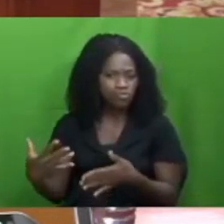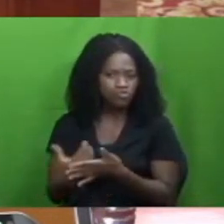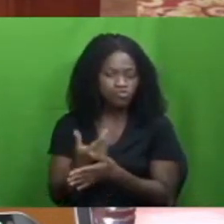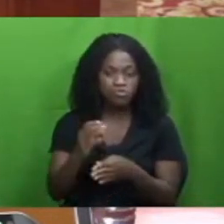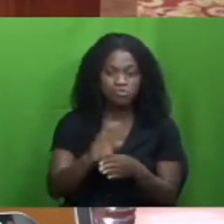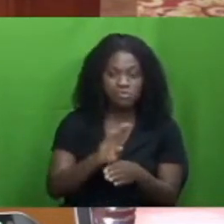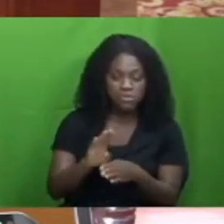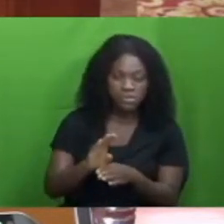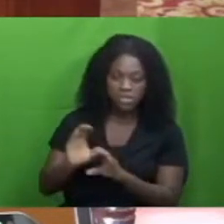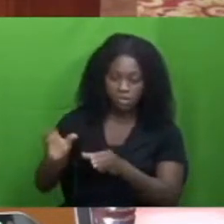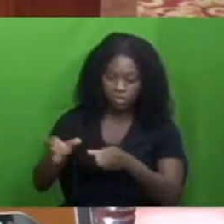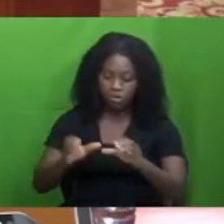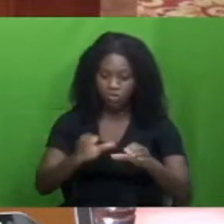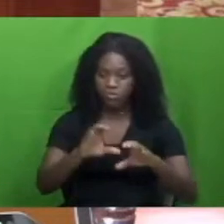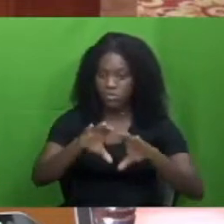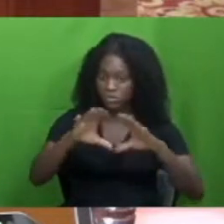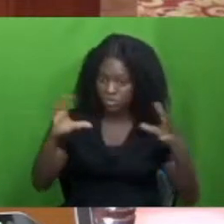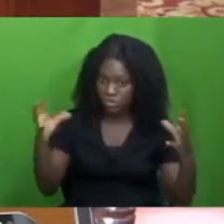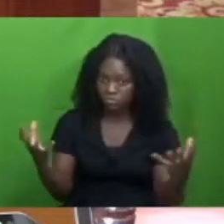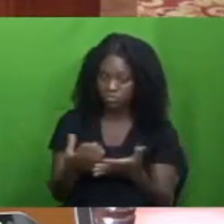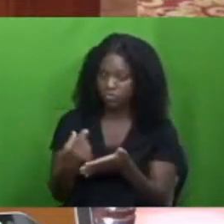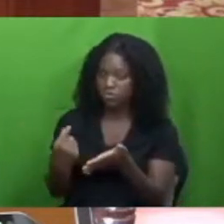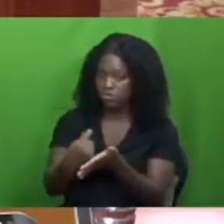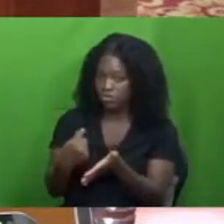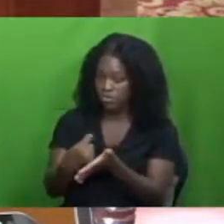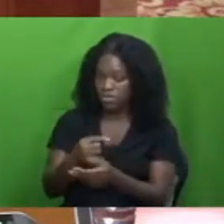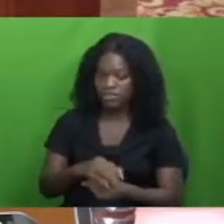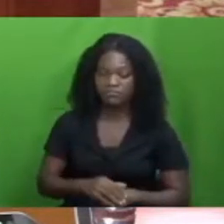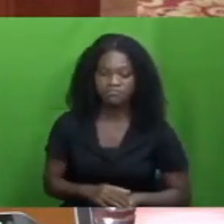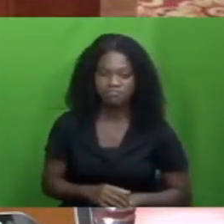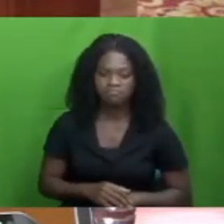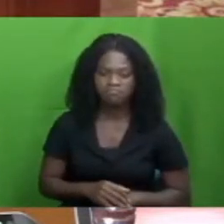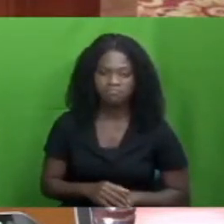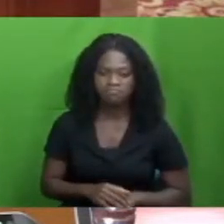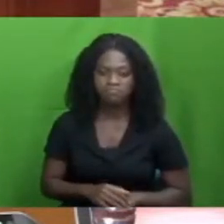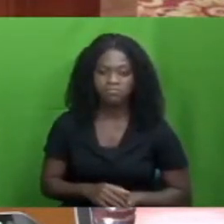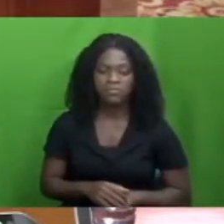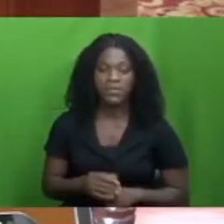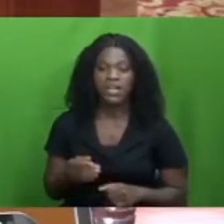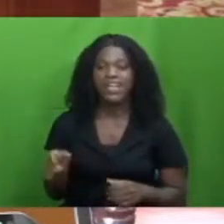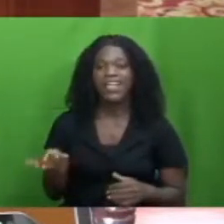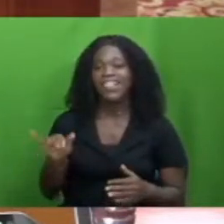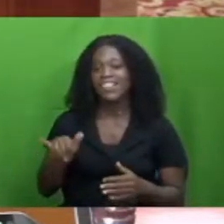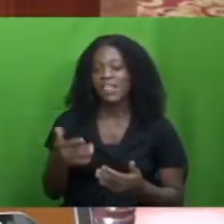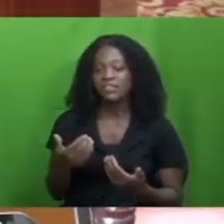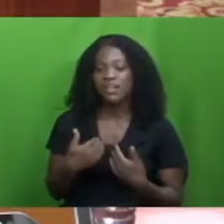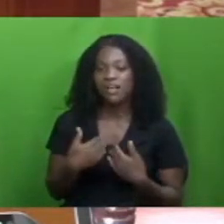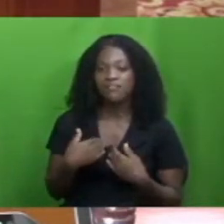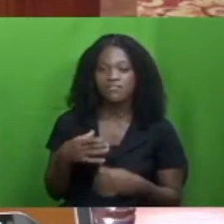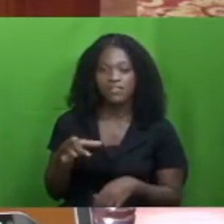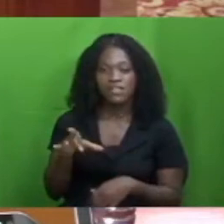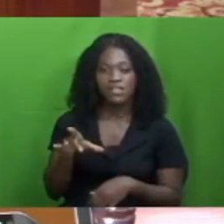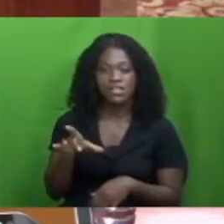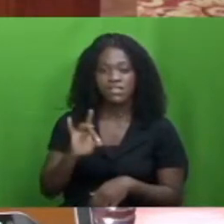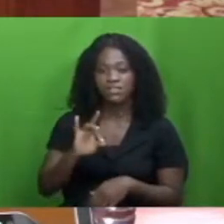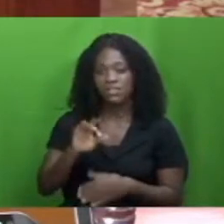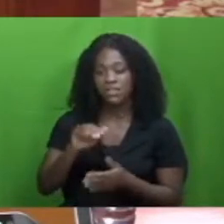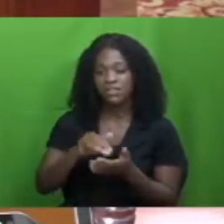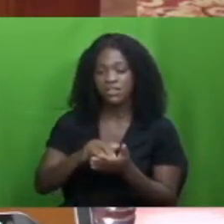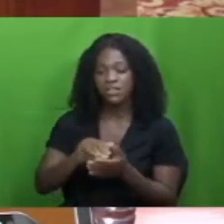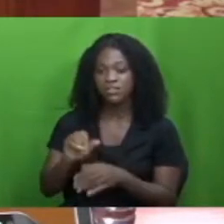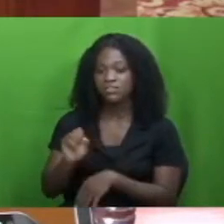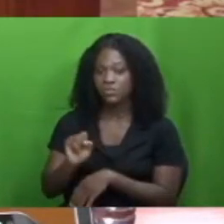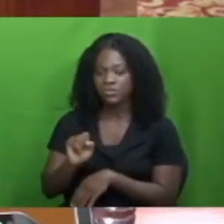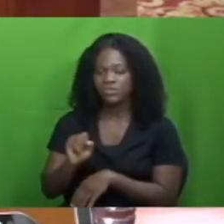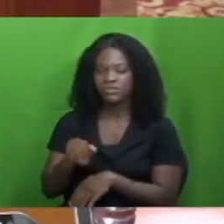communities nationwide. Each hub has received up to US $180,000 and is required to resource 20